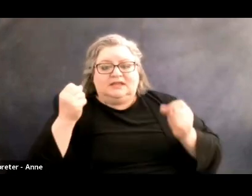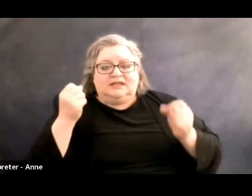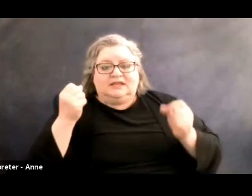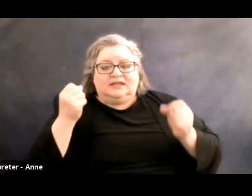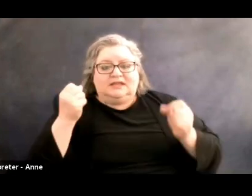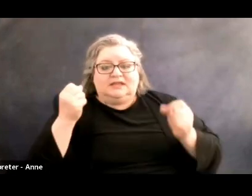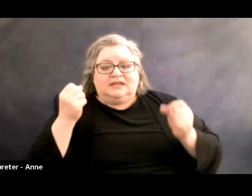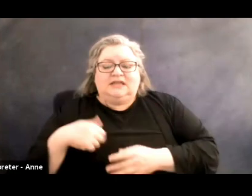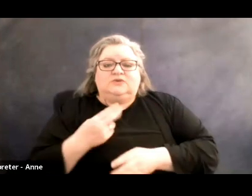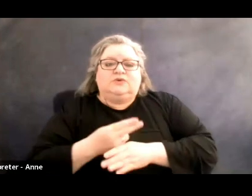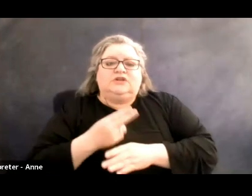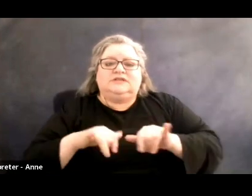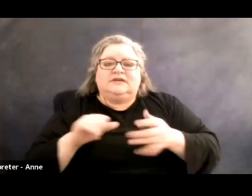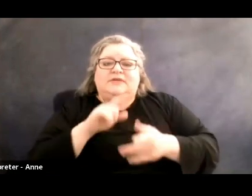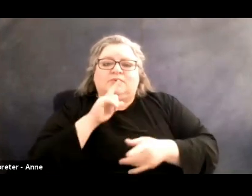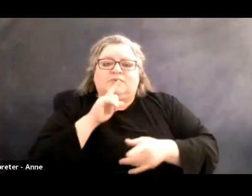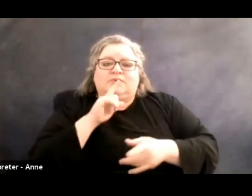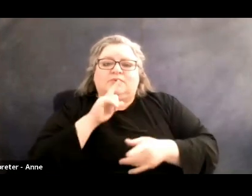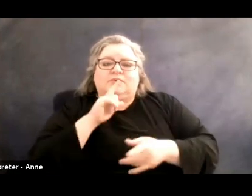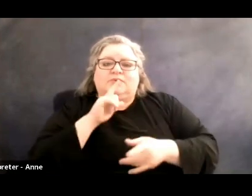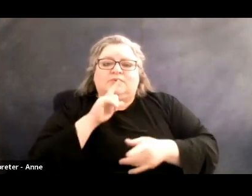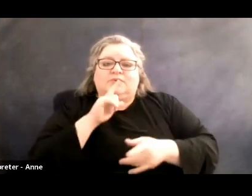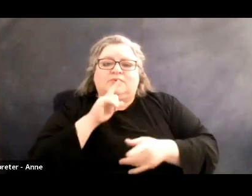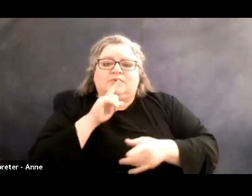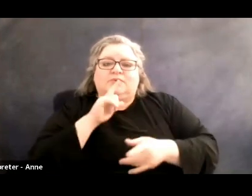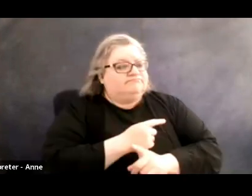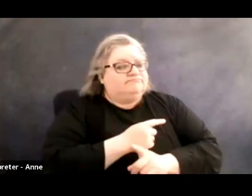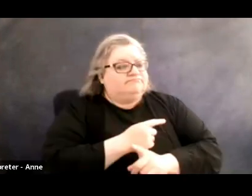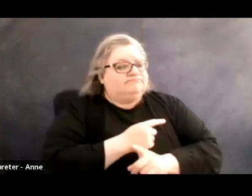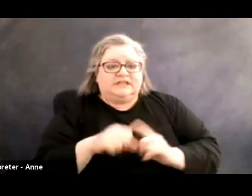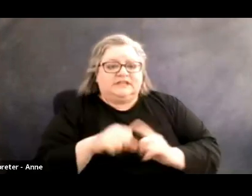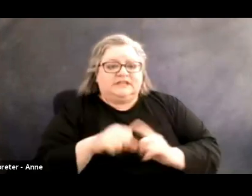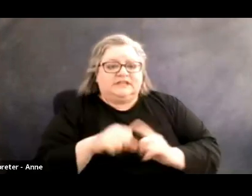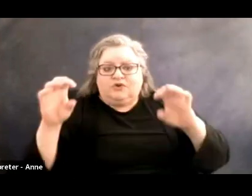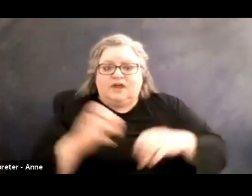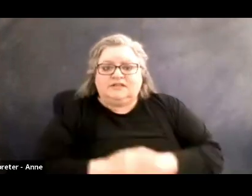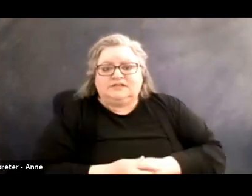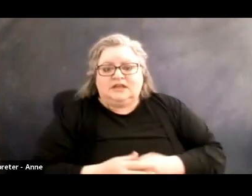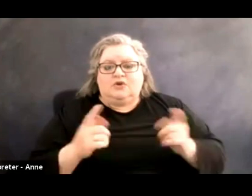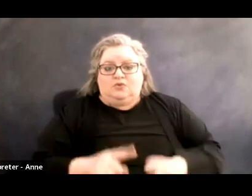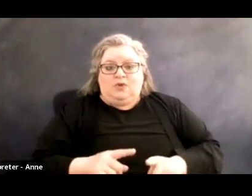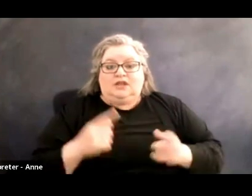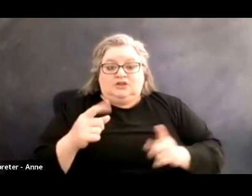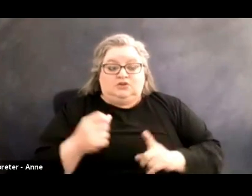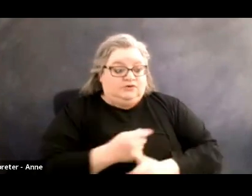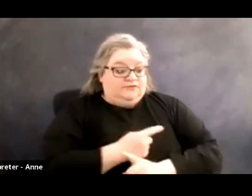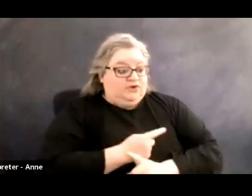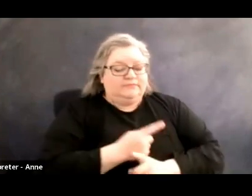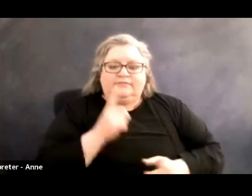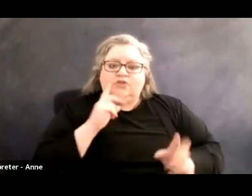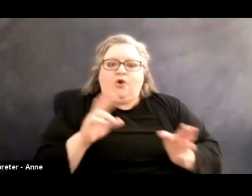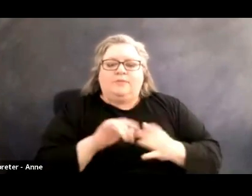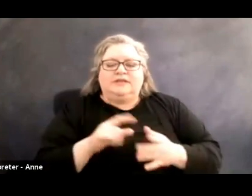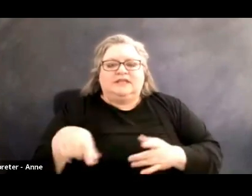a system that really works to divert situations of crisis. And when in fact you divert it, the hope is that